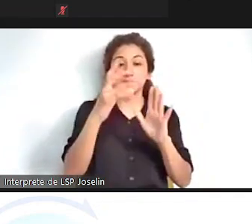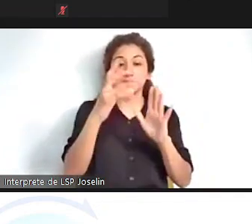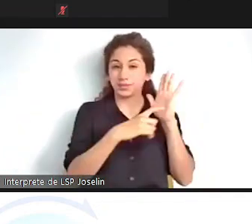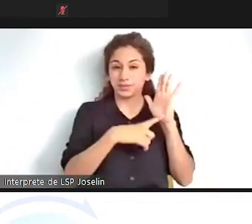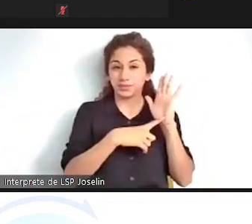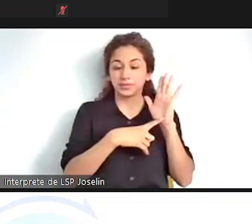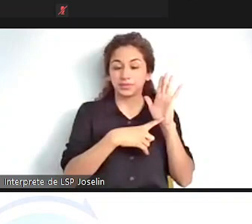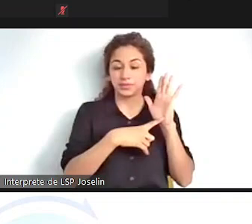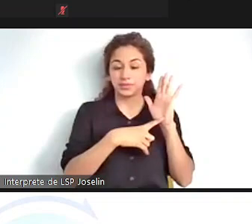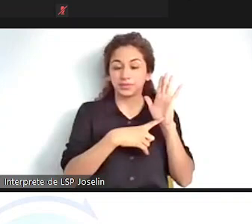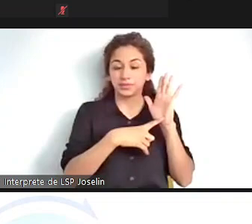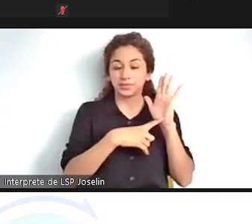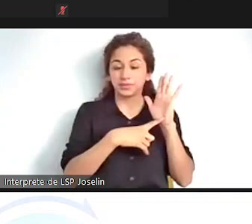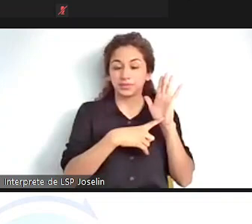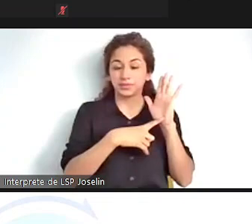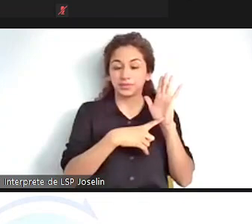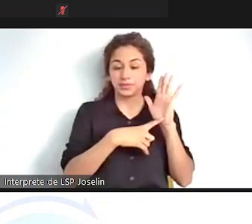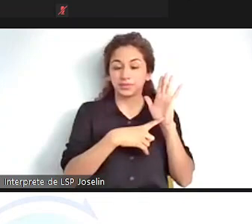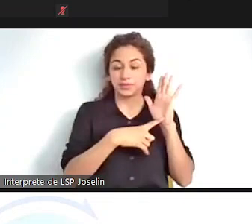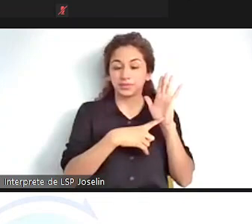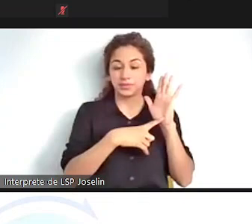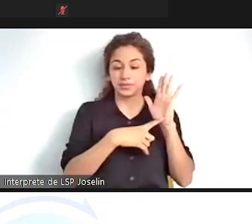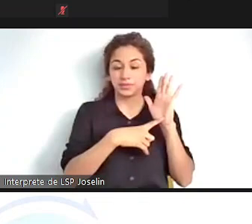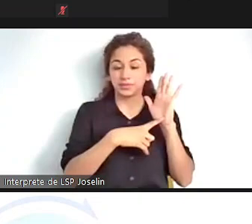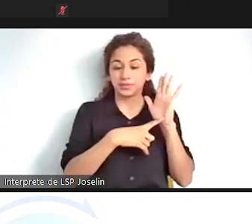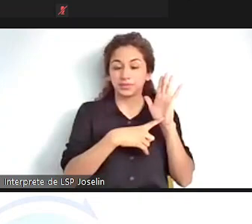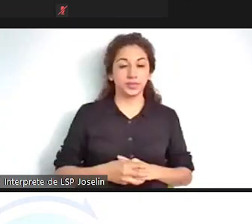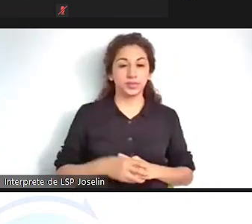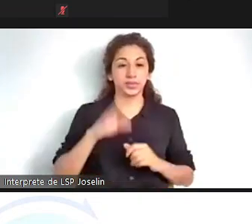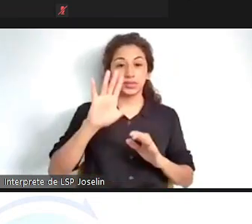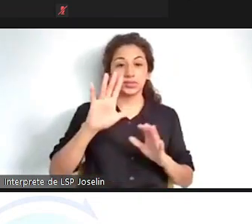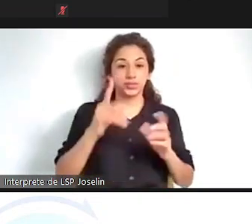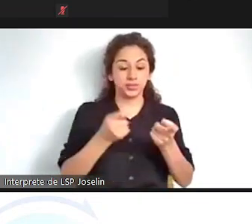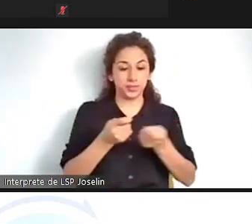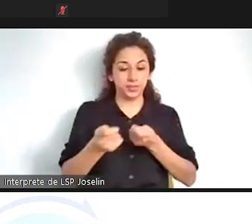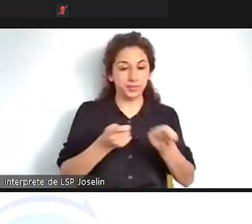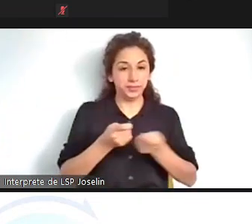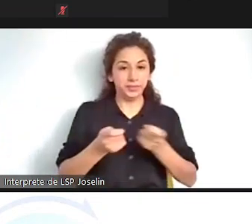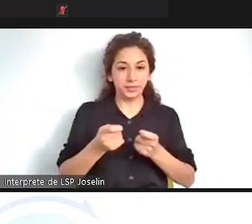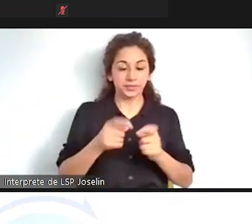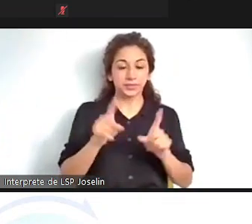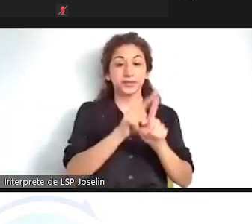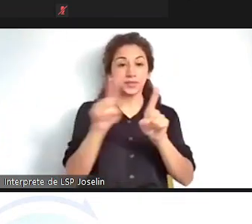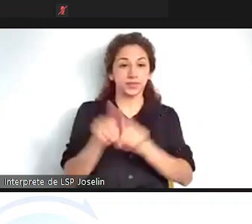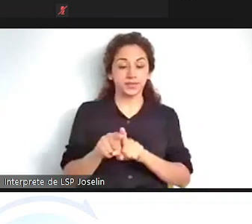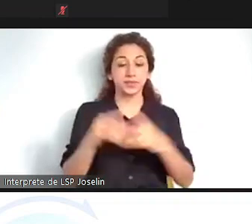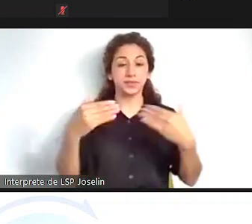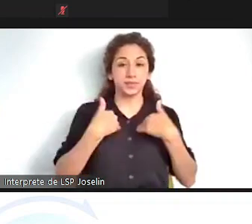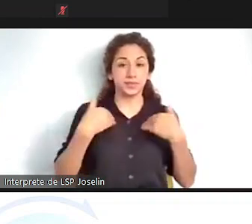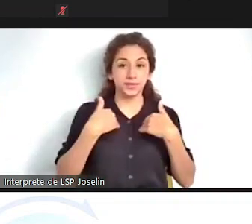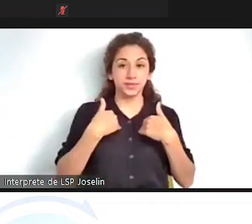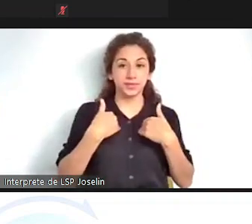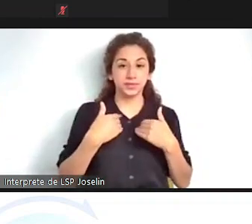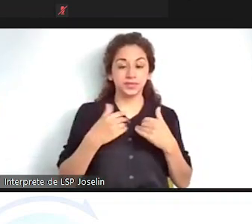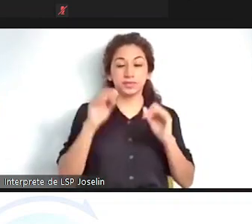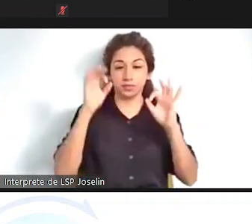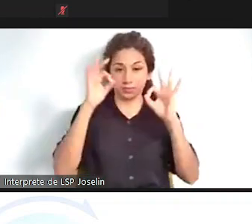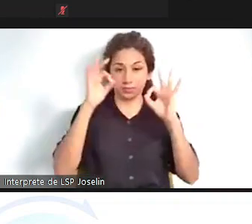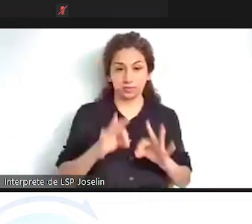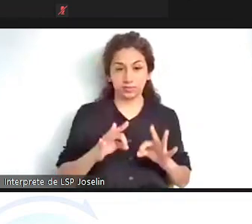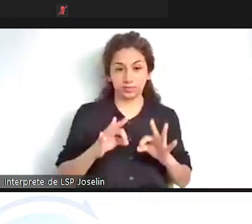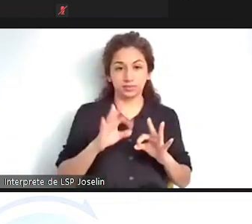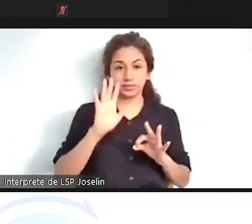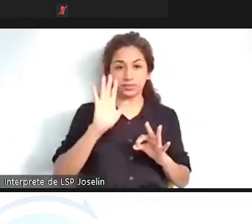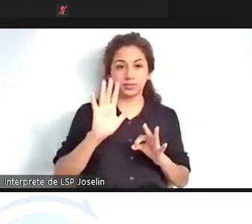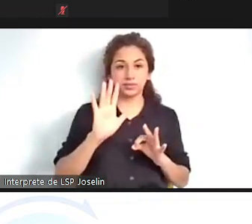same human rights standards are respected in the supply chain and they